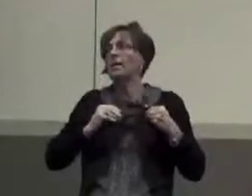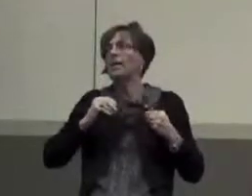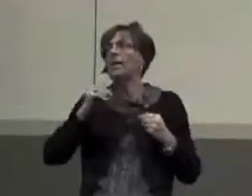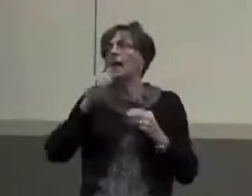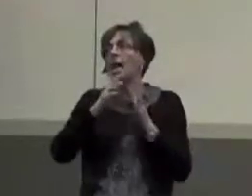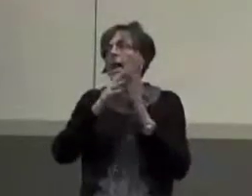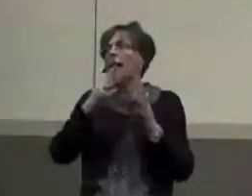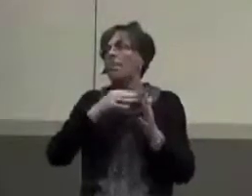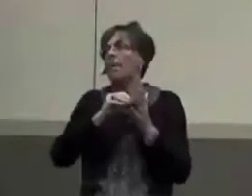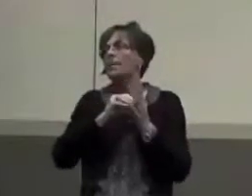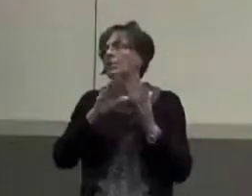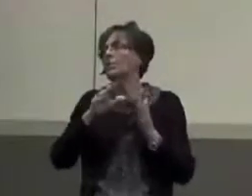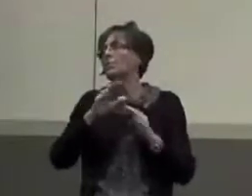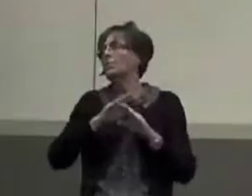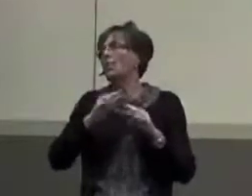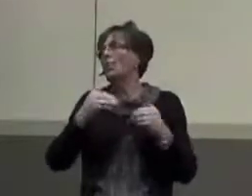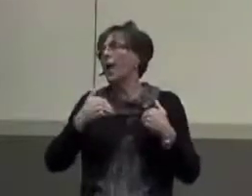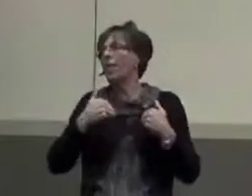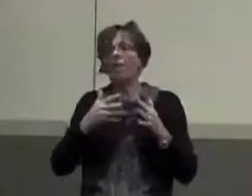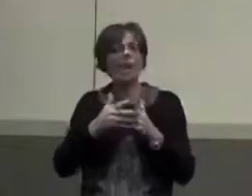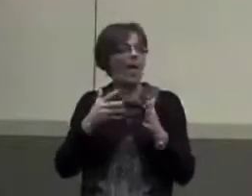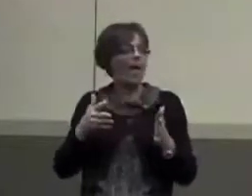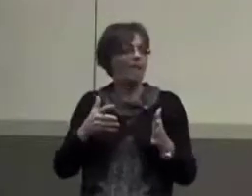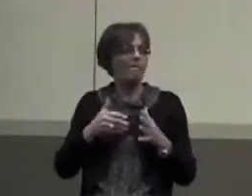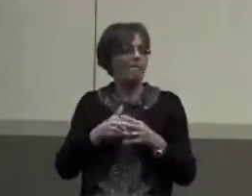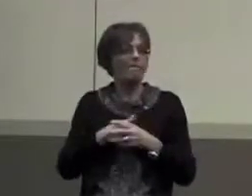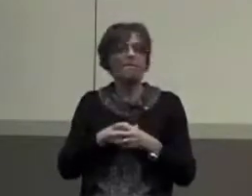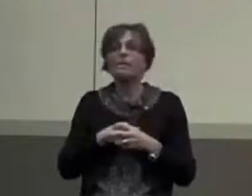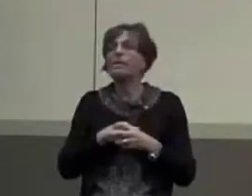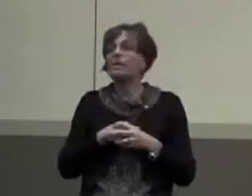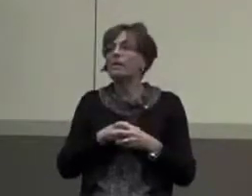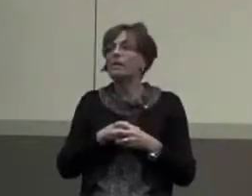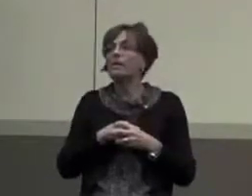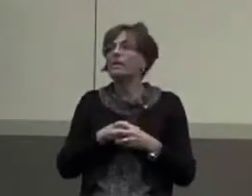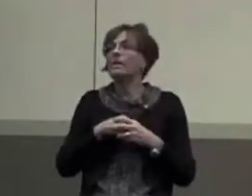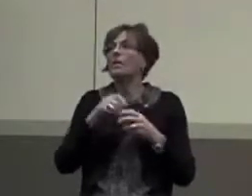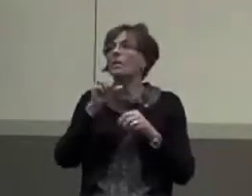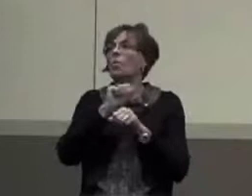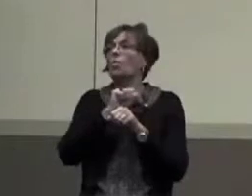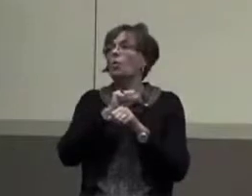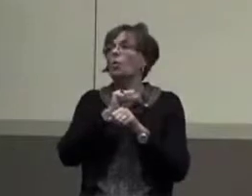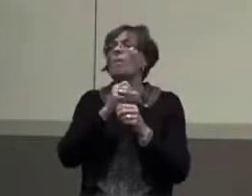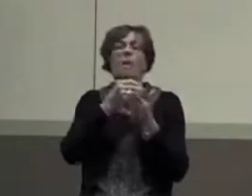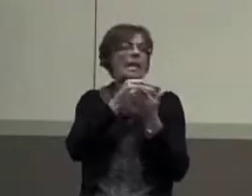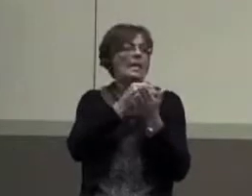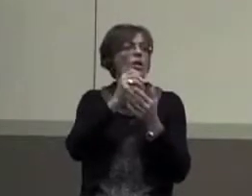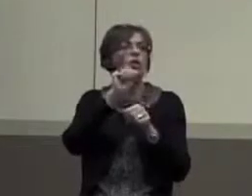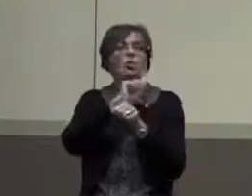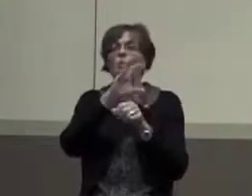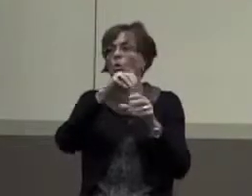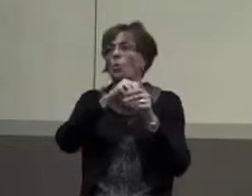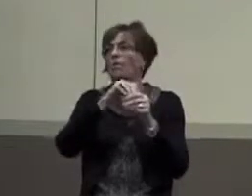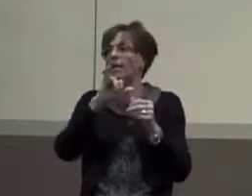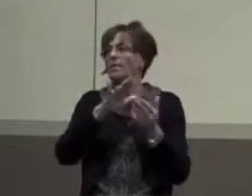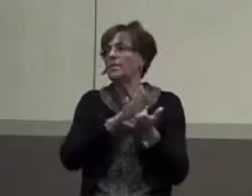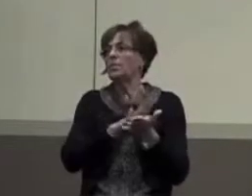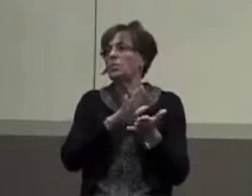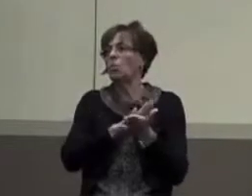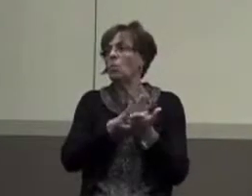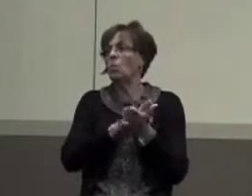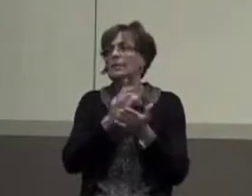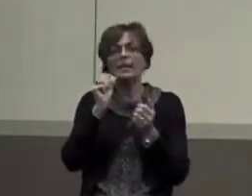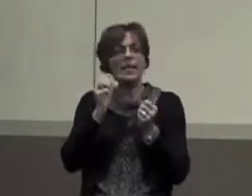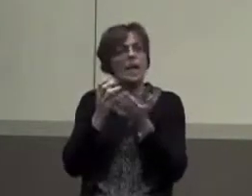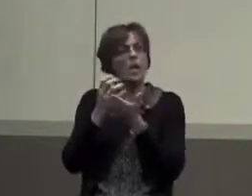don't have a lot of means, is to work within the school to also be able to, so that they can earn tickets